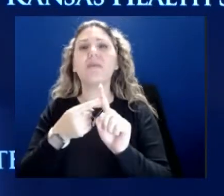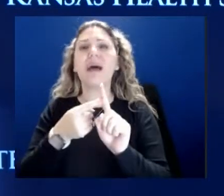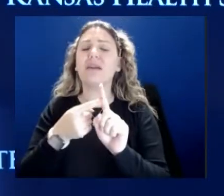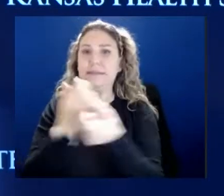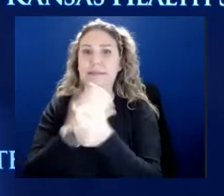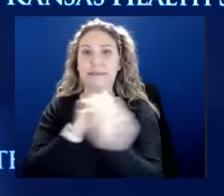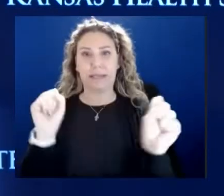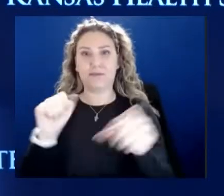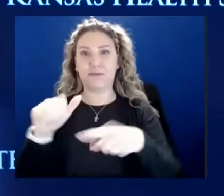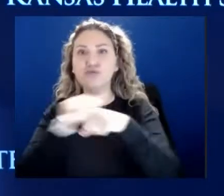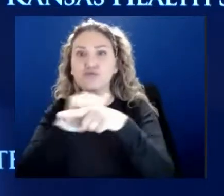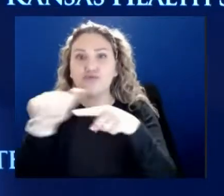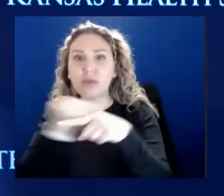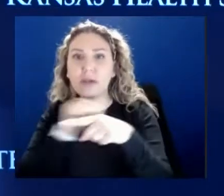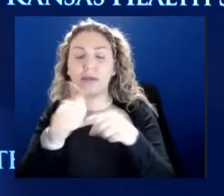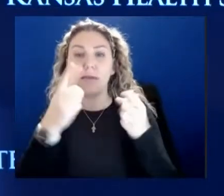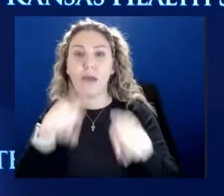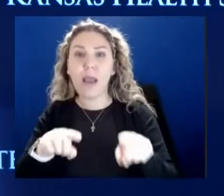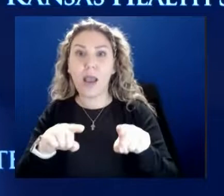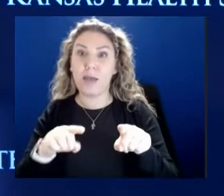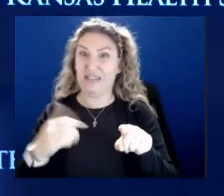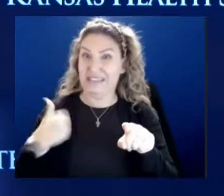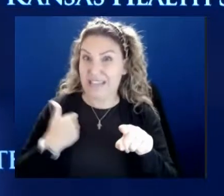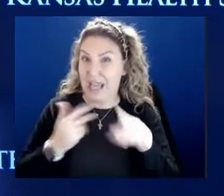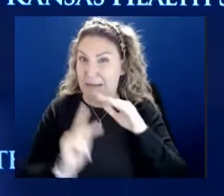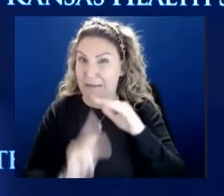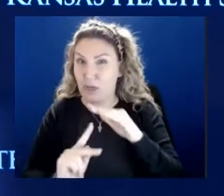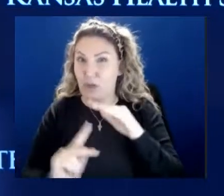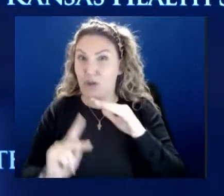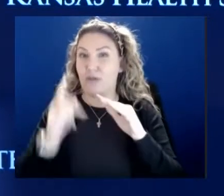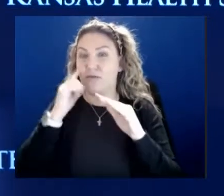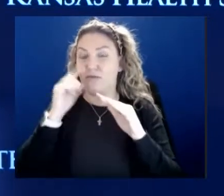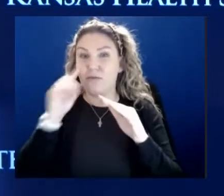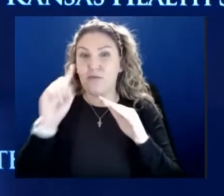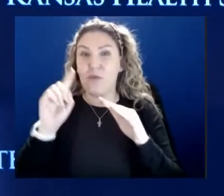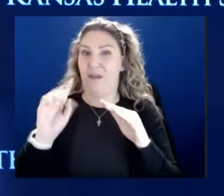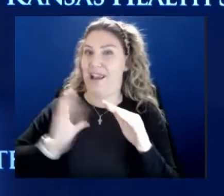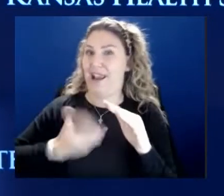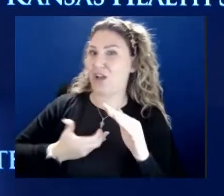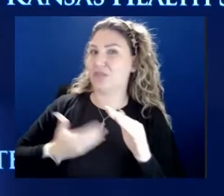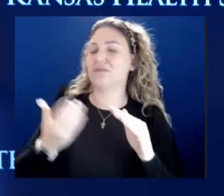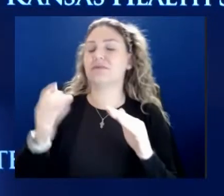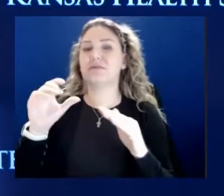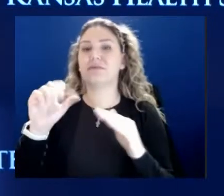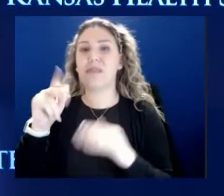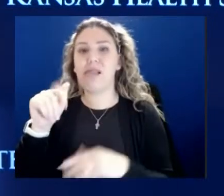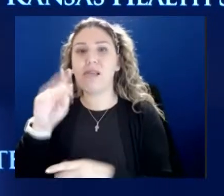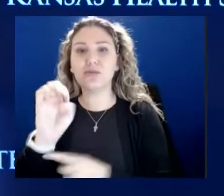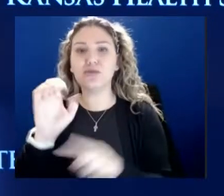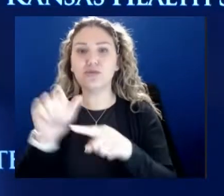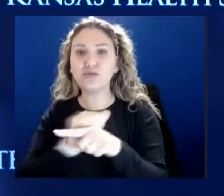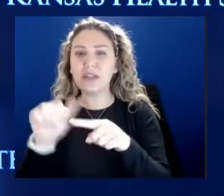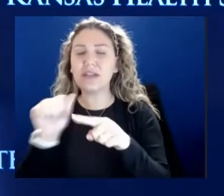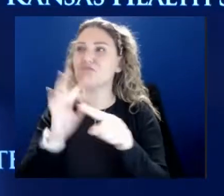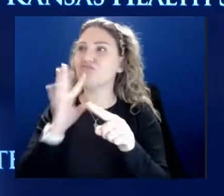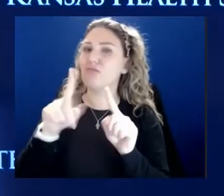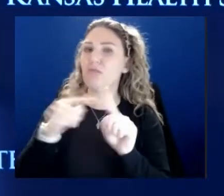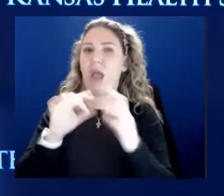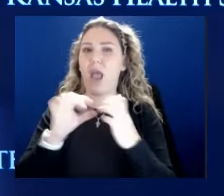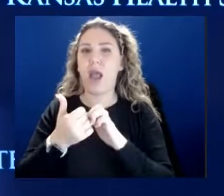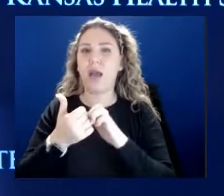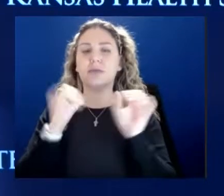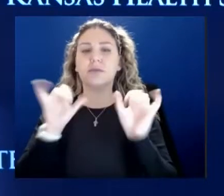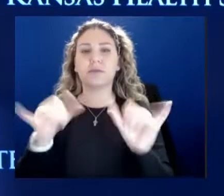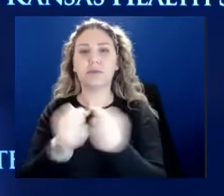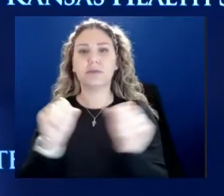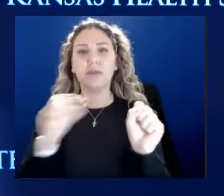young as kindergarten. And so I know for our school district, we have ALICE training. They talk about how to stay safe. And so talking to your kids and your schools about what